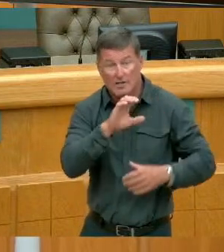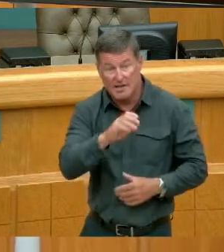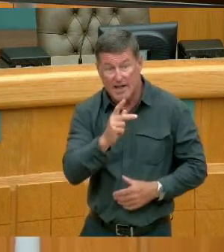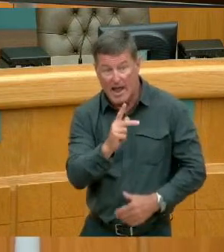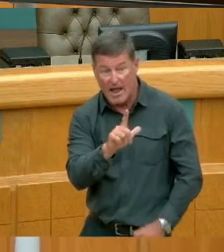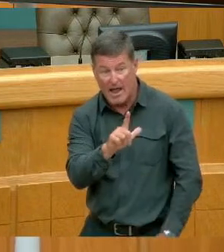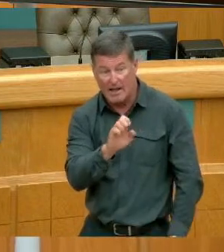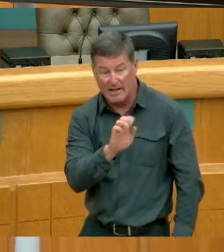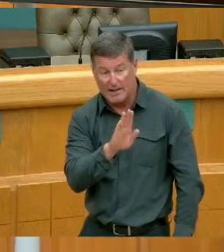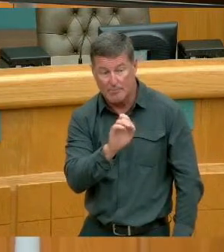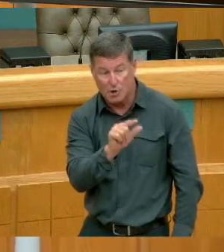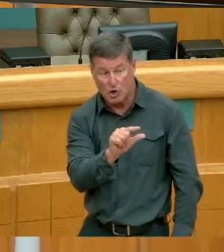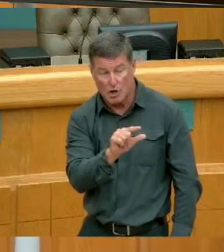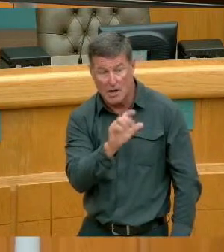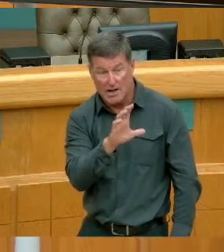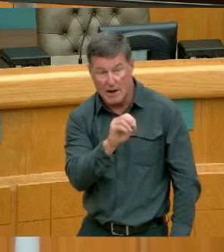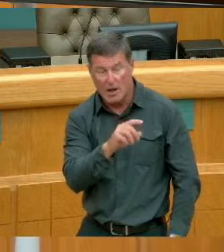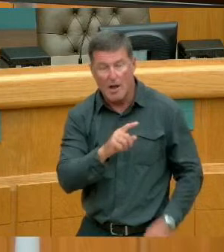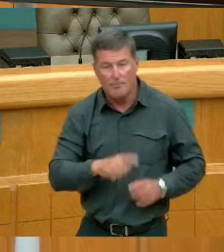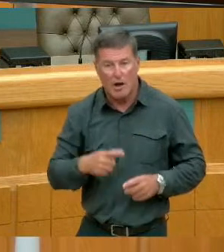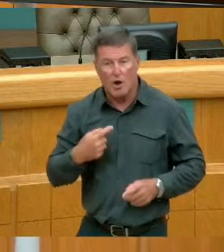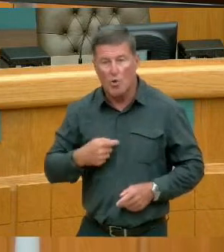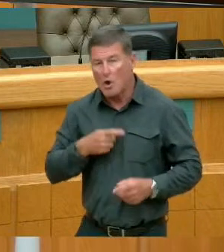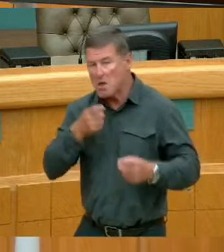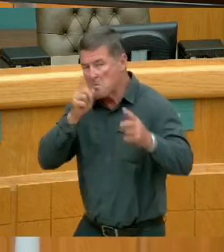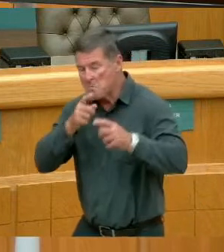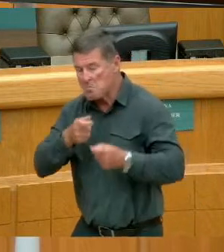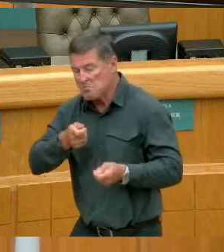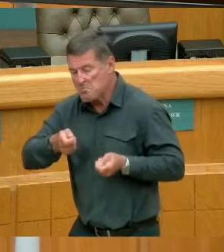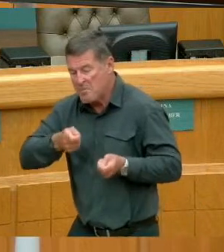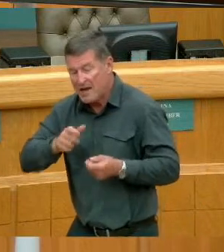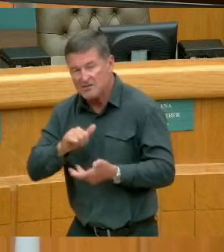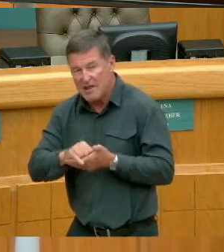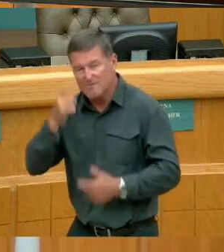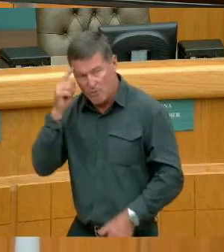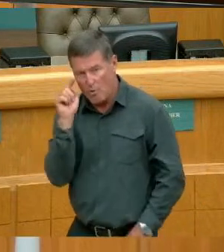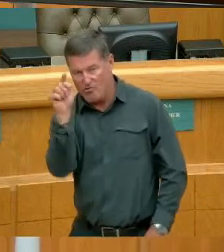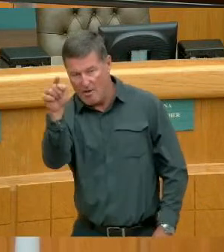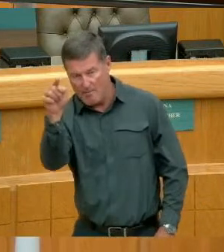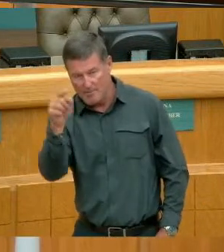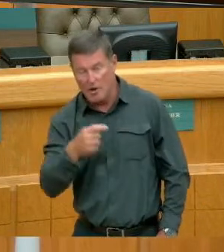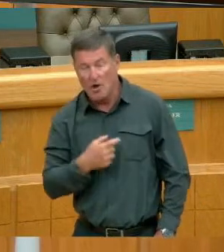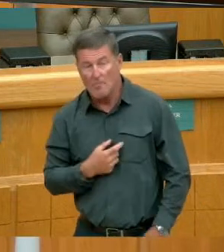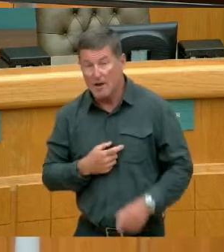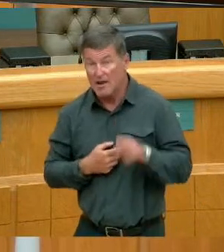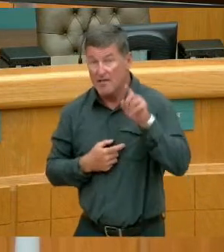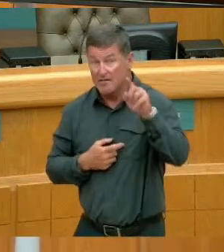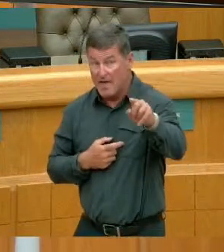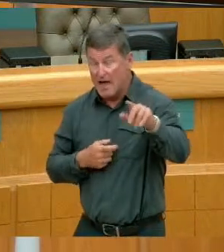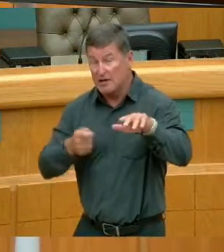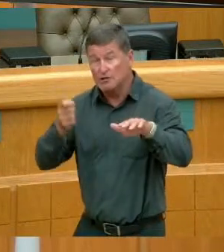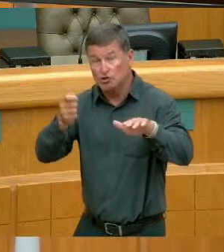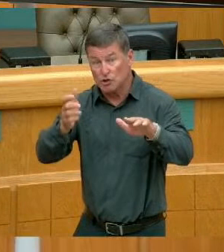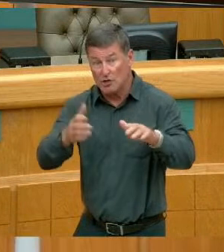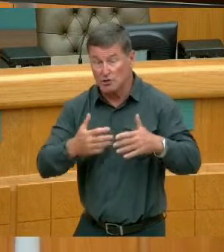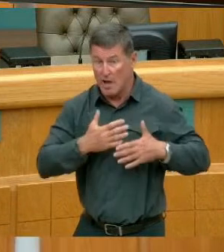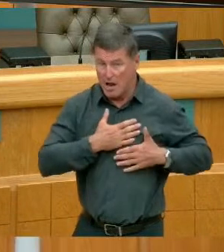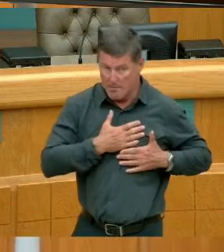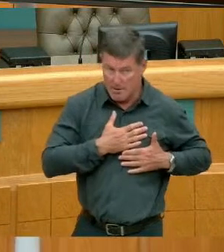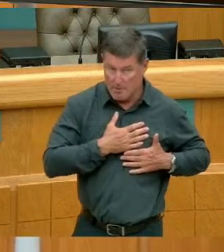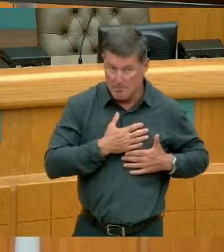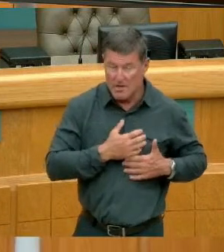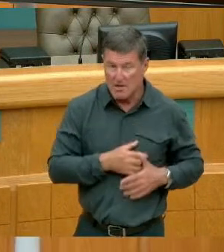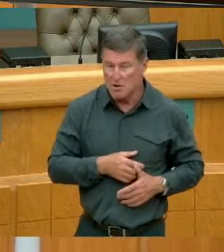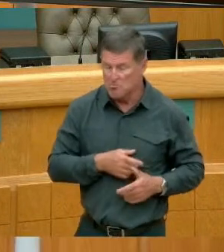manage that 3,600 acres with our Coastal Parks Division in Nueces County. But we are united in this decision that